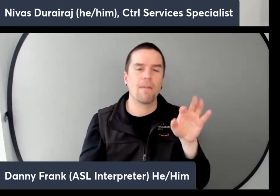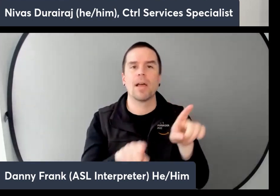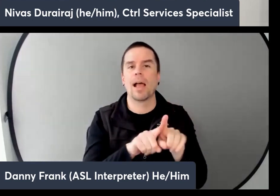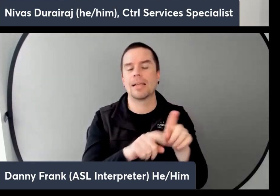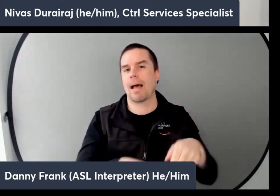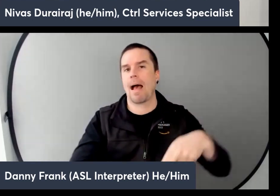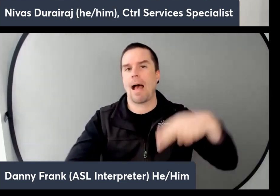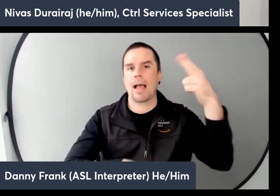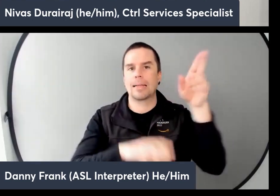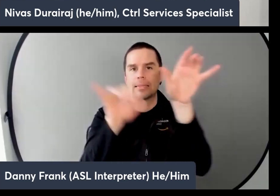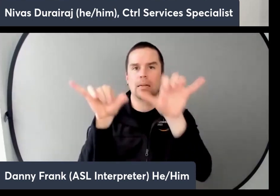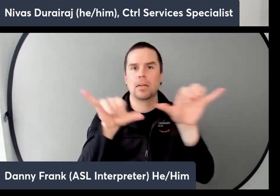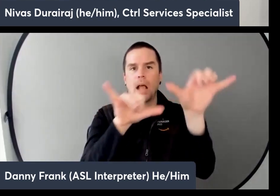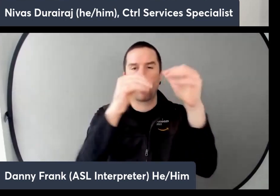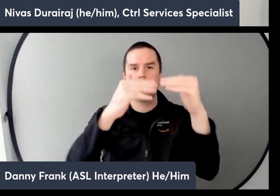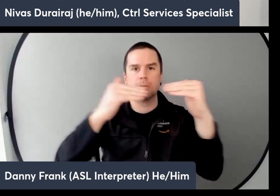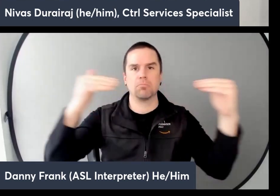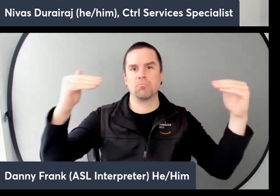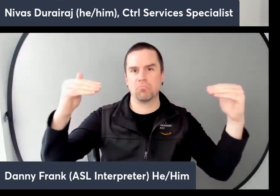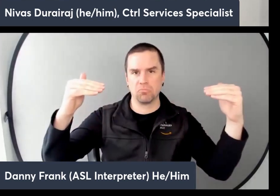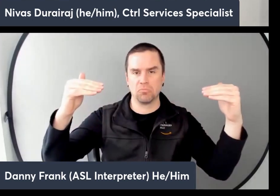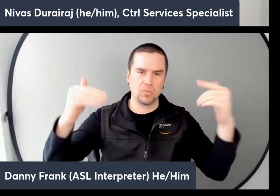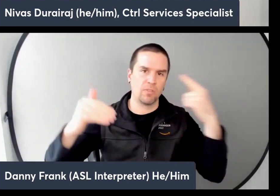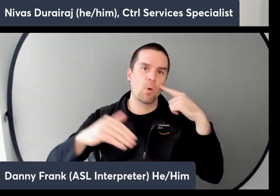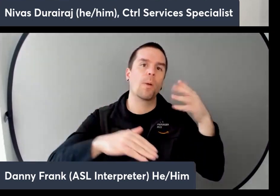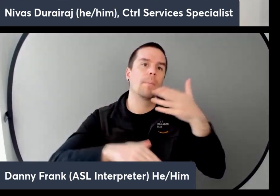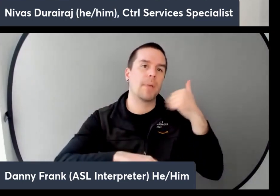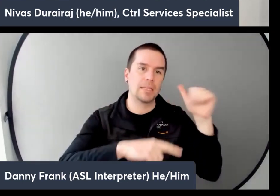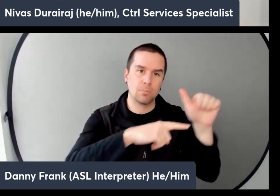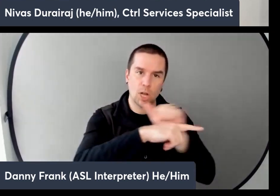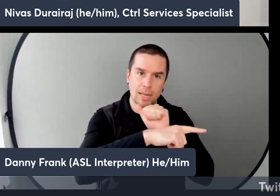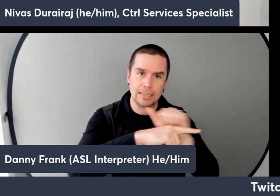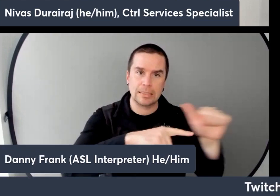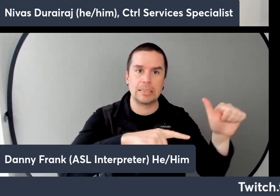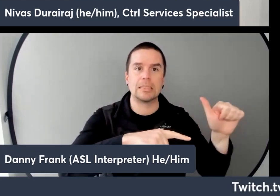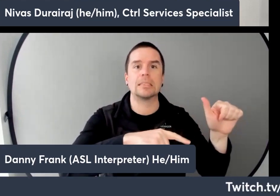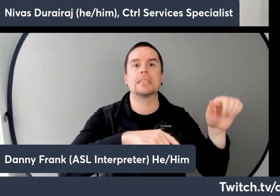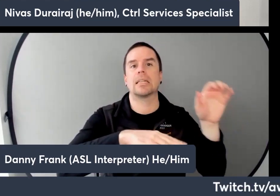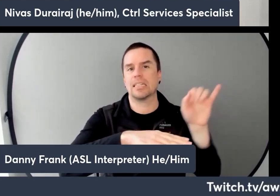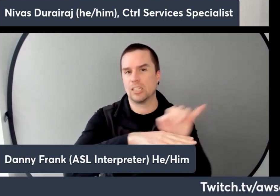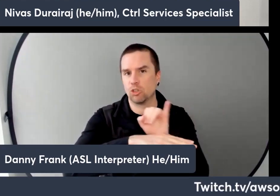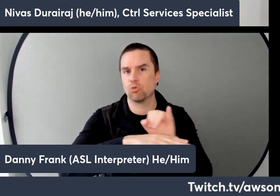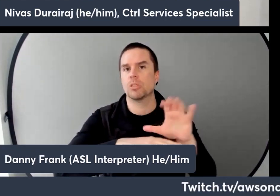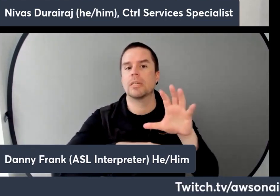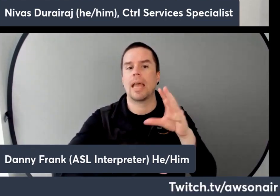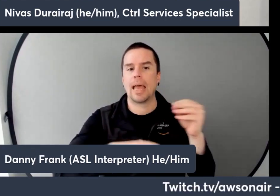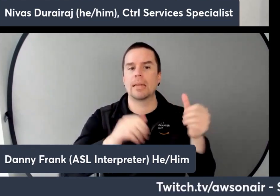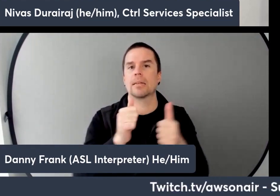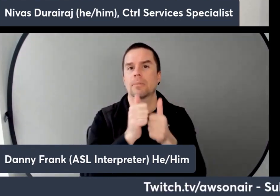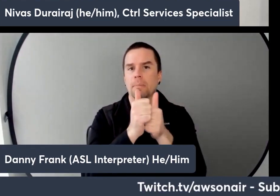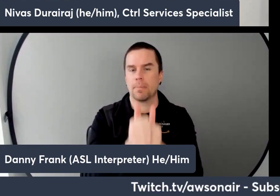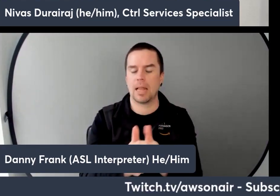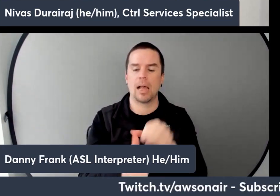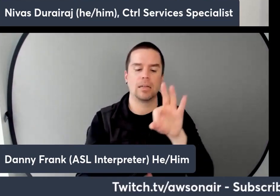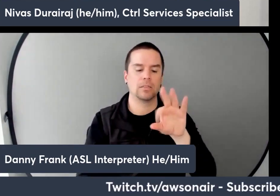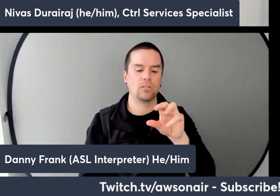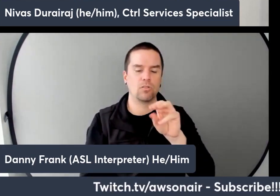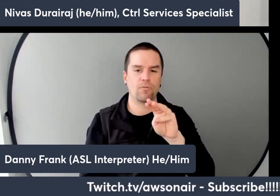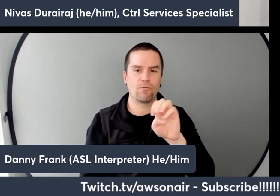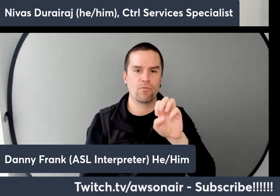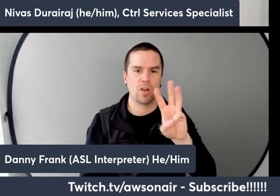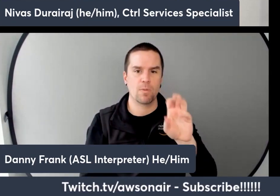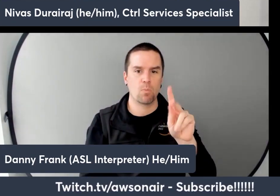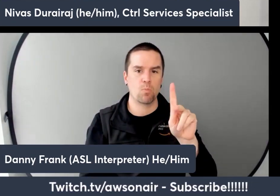across industry best practices, compliance frameworks, and internal policies. And when we talk about some